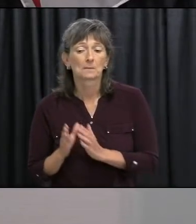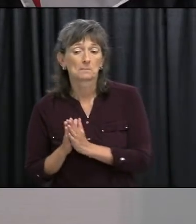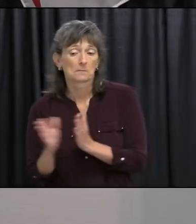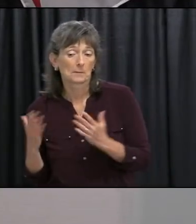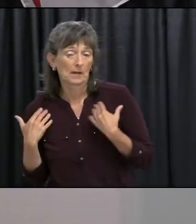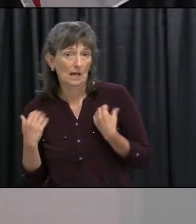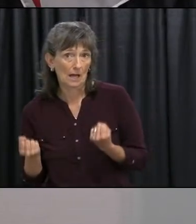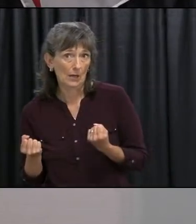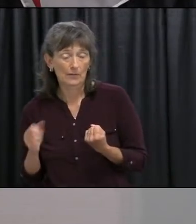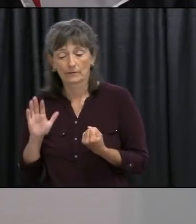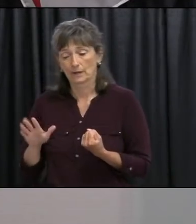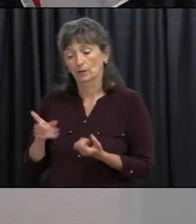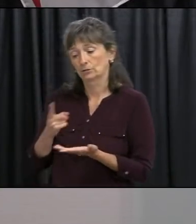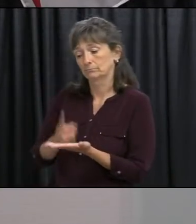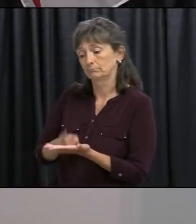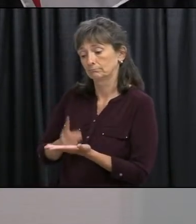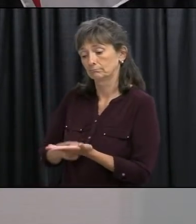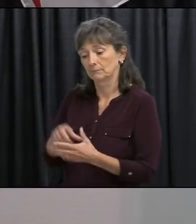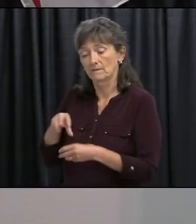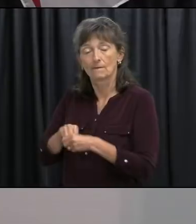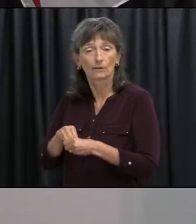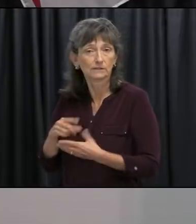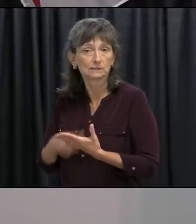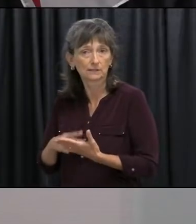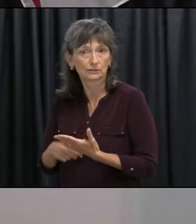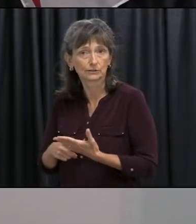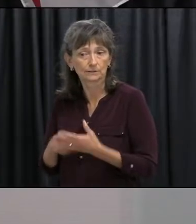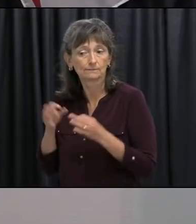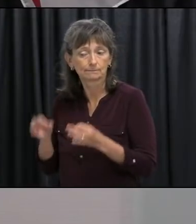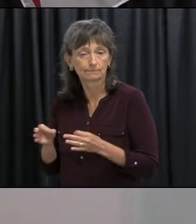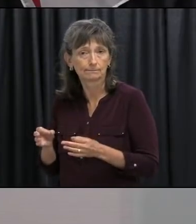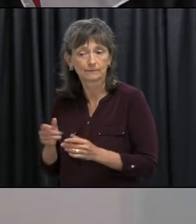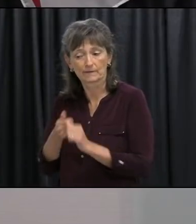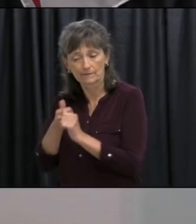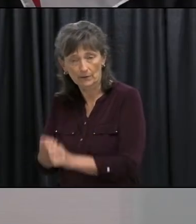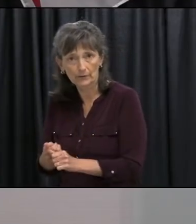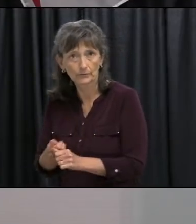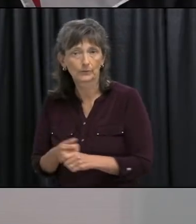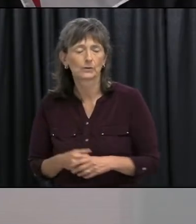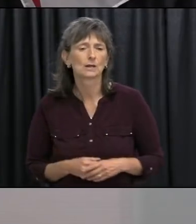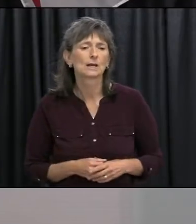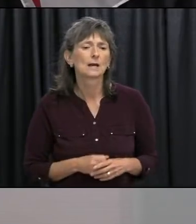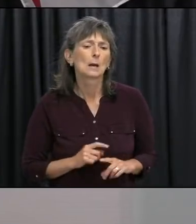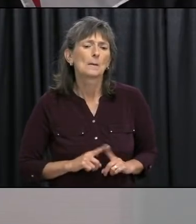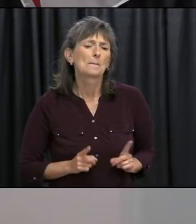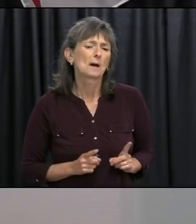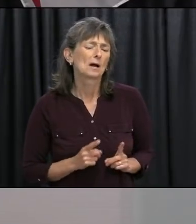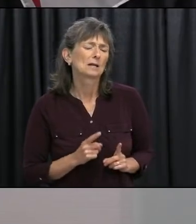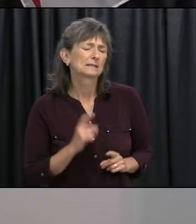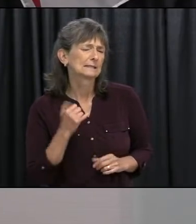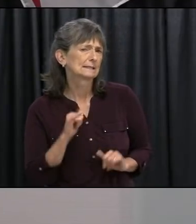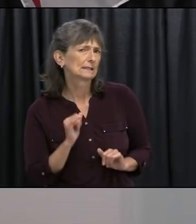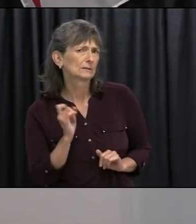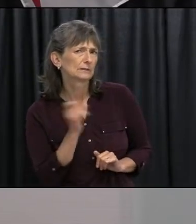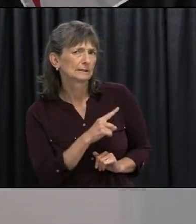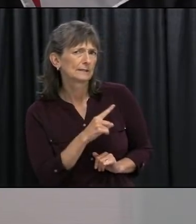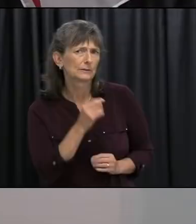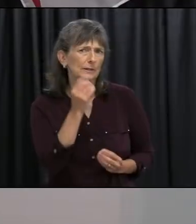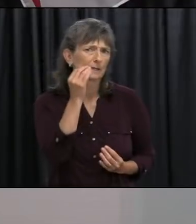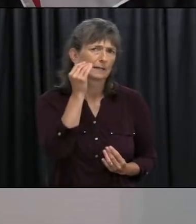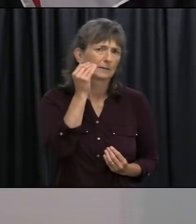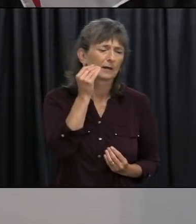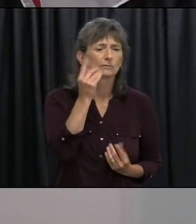have important input in that discussion. But just to clarify, what are your thoughts on the idea of a Canadian bubble, the pros and cons, and can you